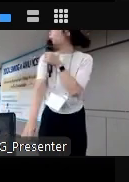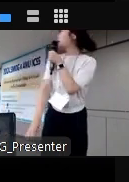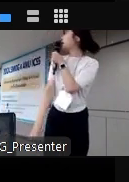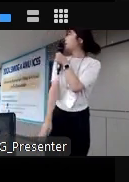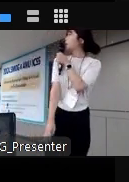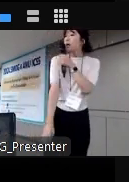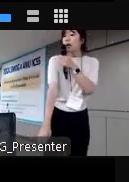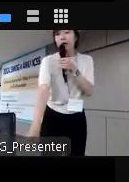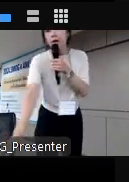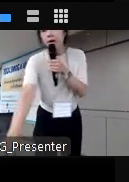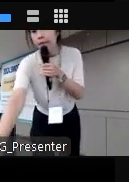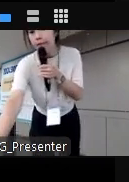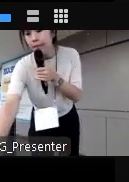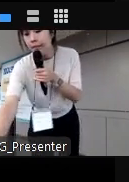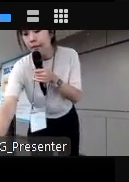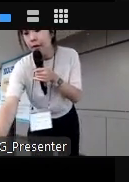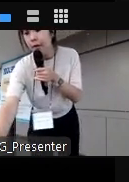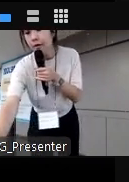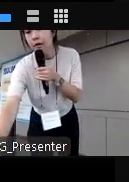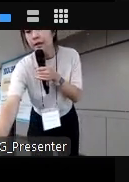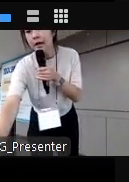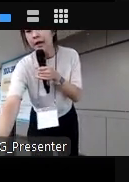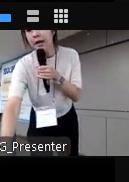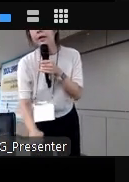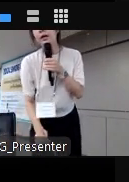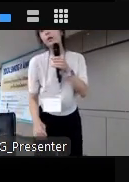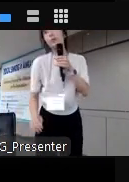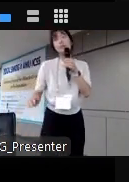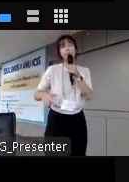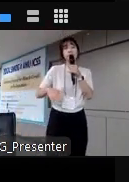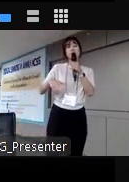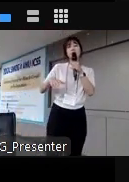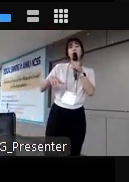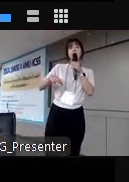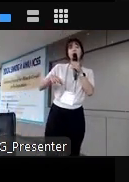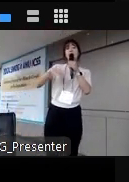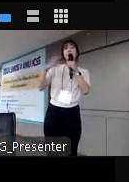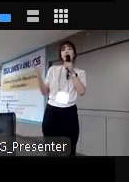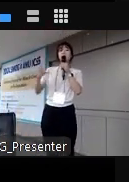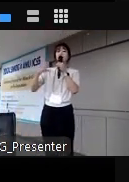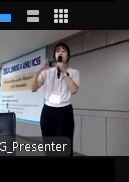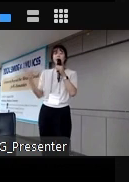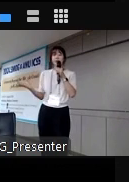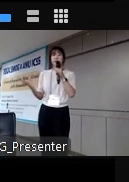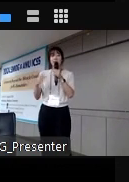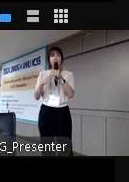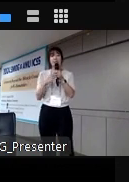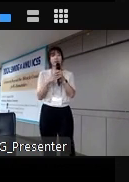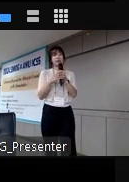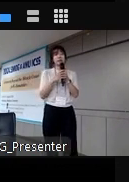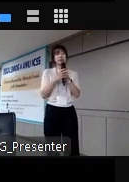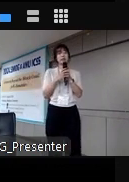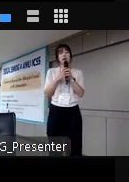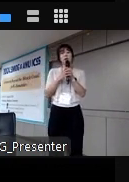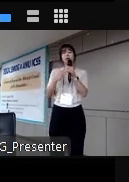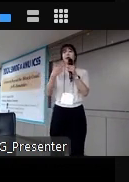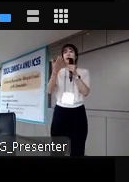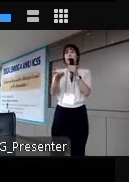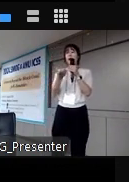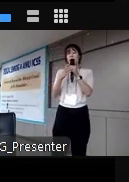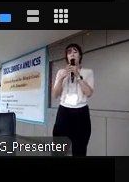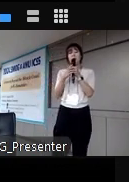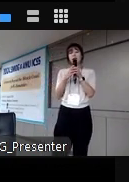So the empirical study that we did was simply to test with a larger set of signers whether